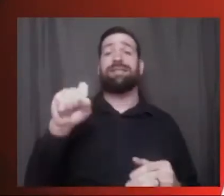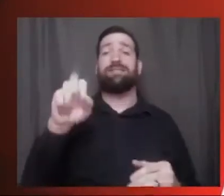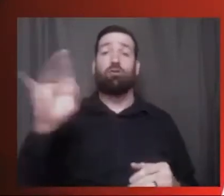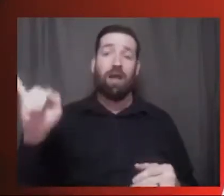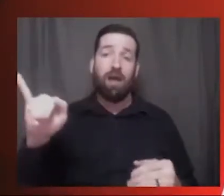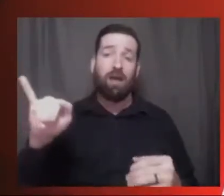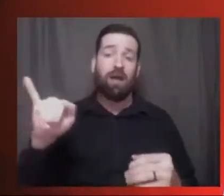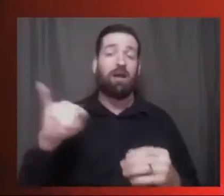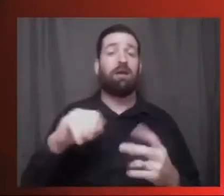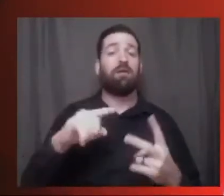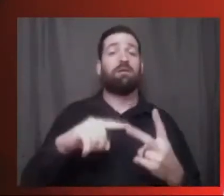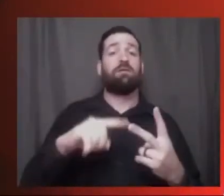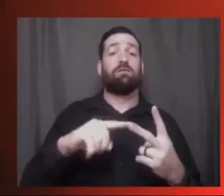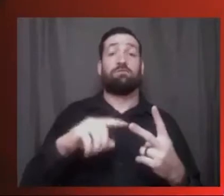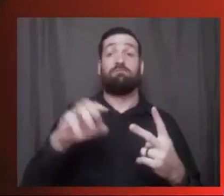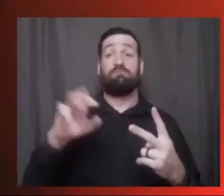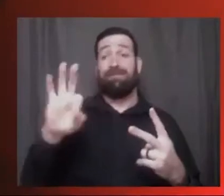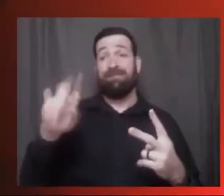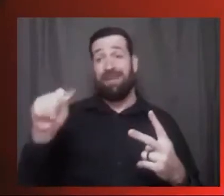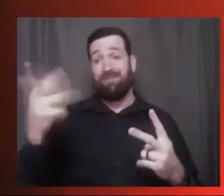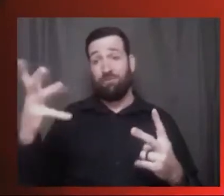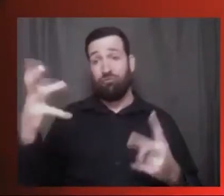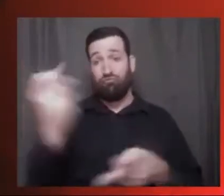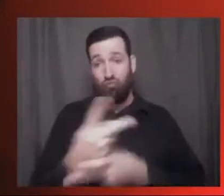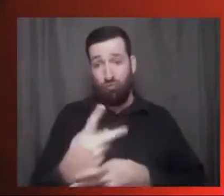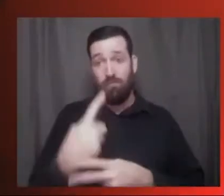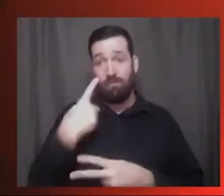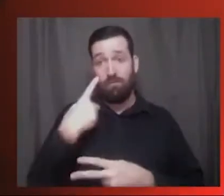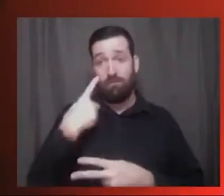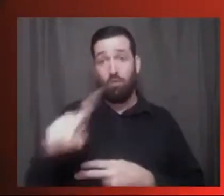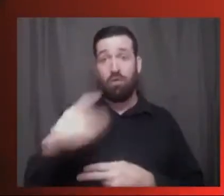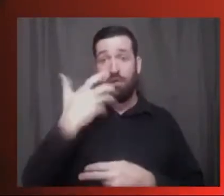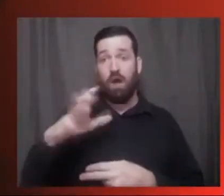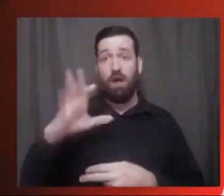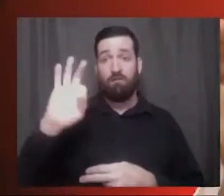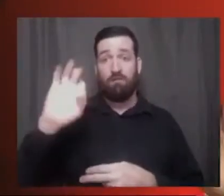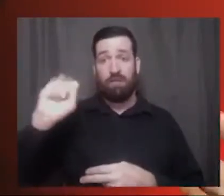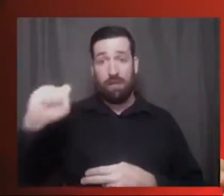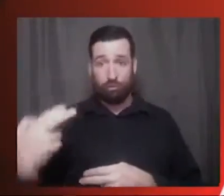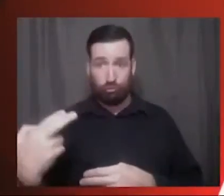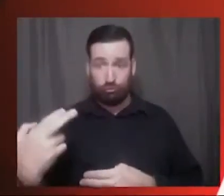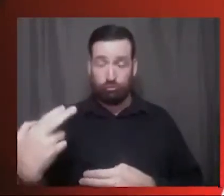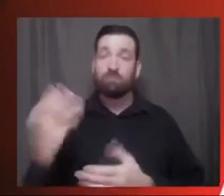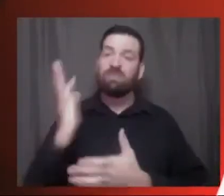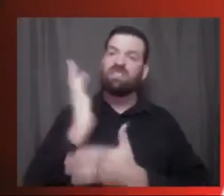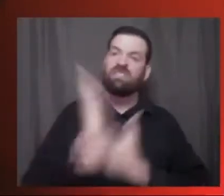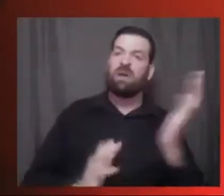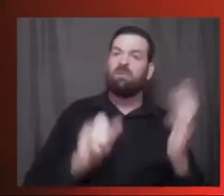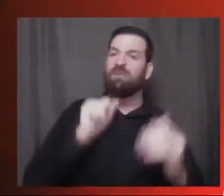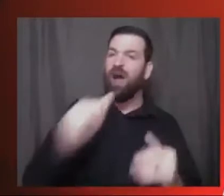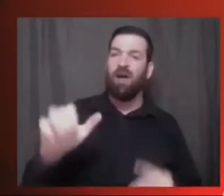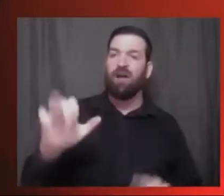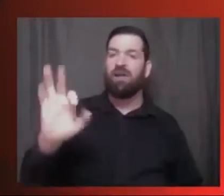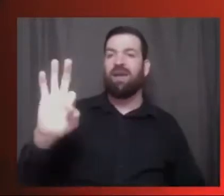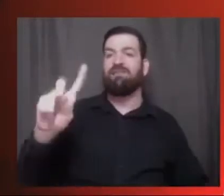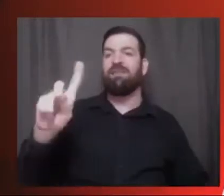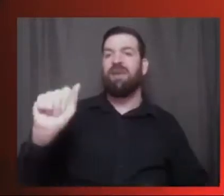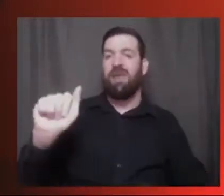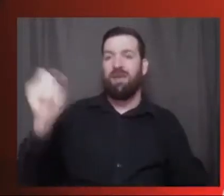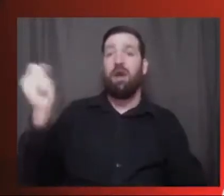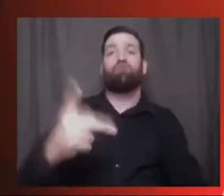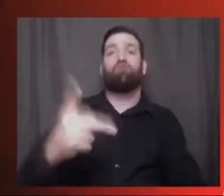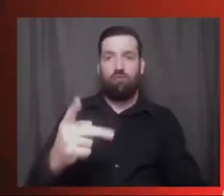an FDA approval for treatment for hot flashes. There are some non-FDA approved medications